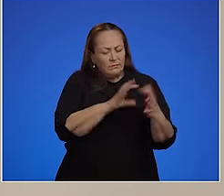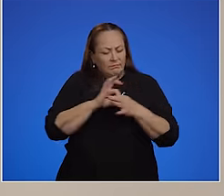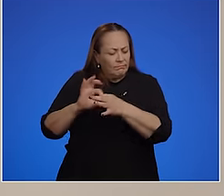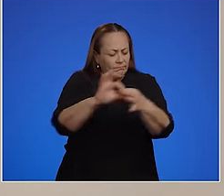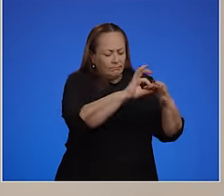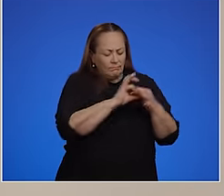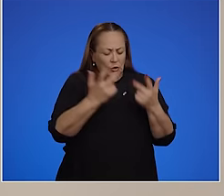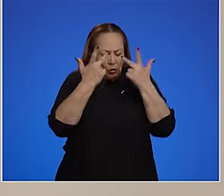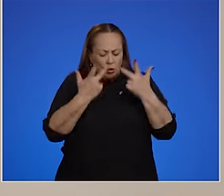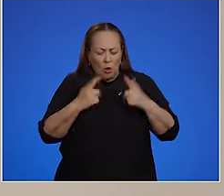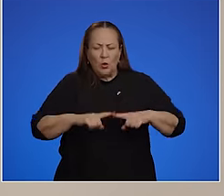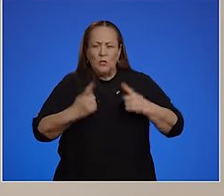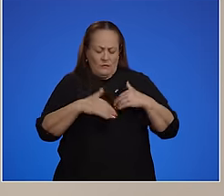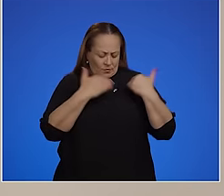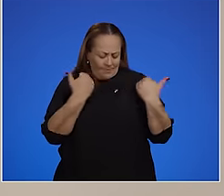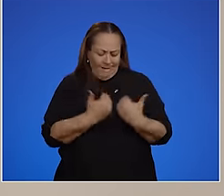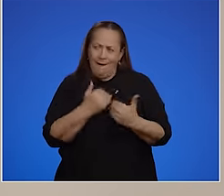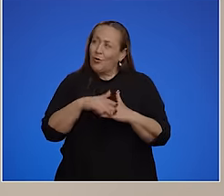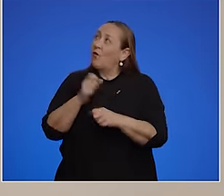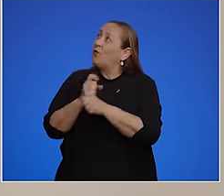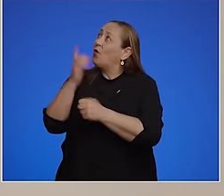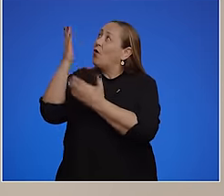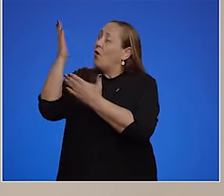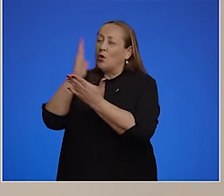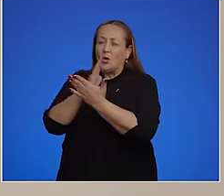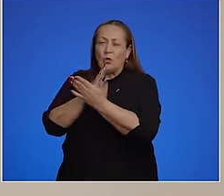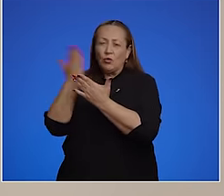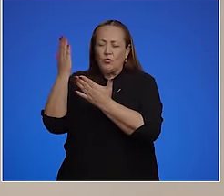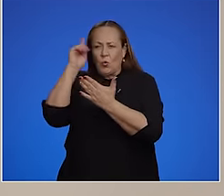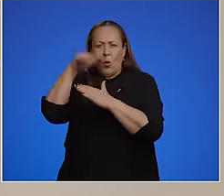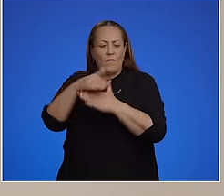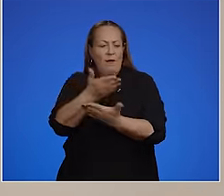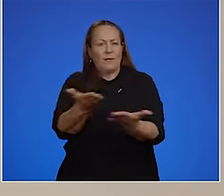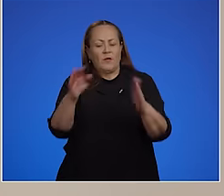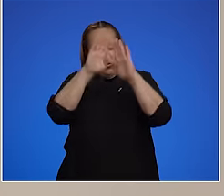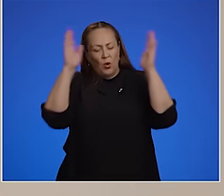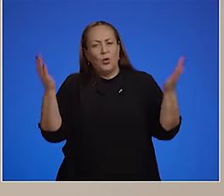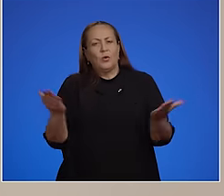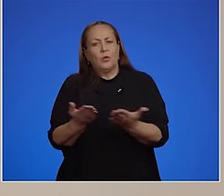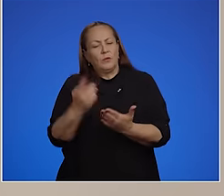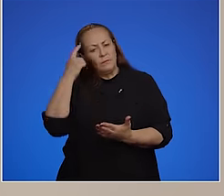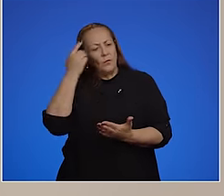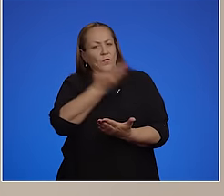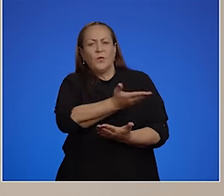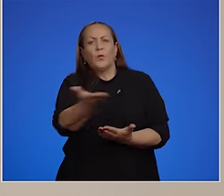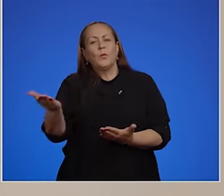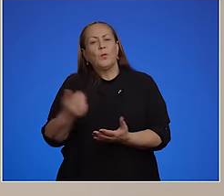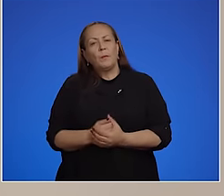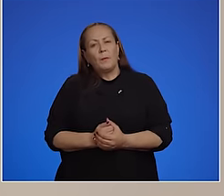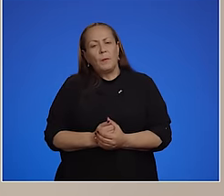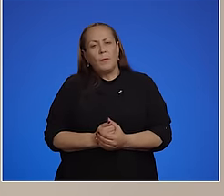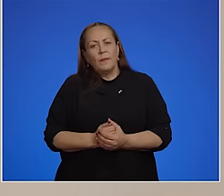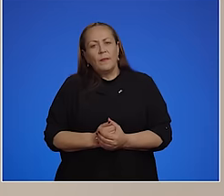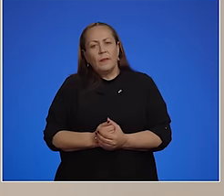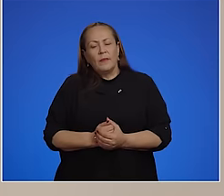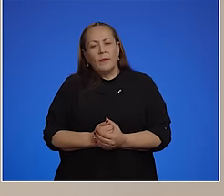which reveals to us the heart of a God who is radically concerned for the well-being of the vulnerable. And I'm